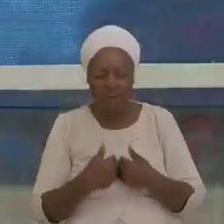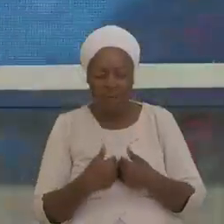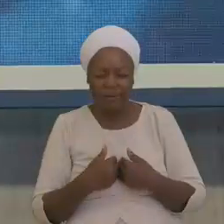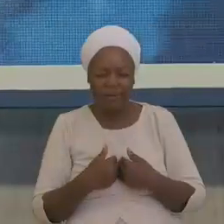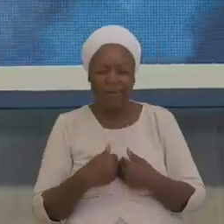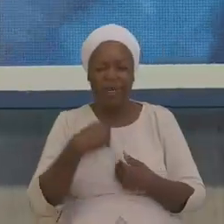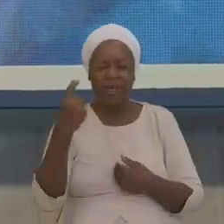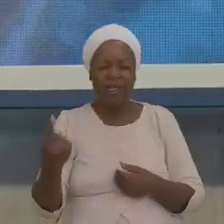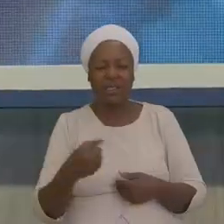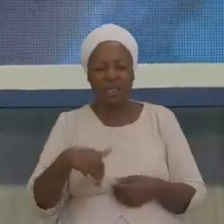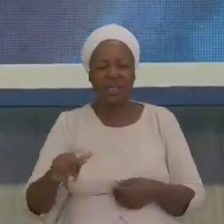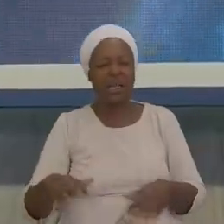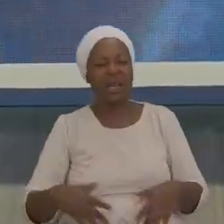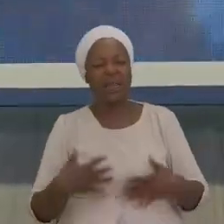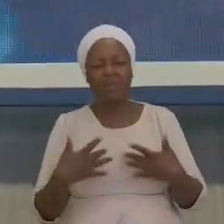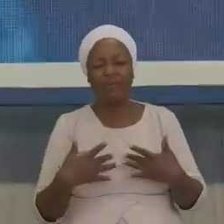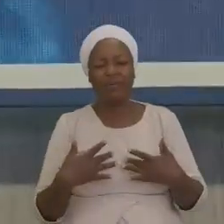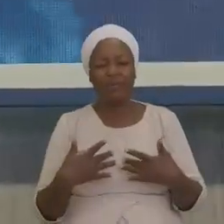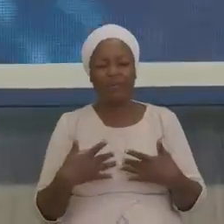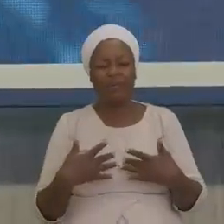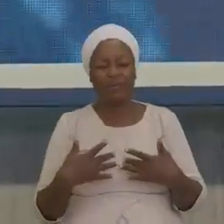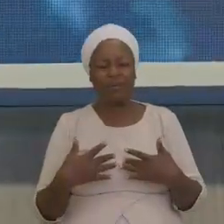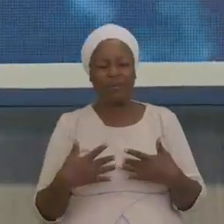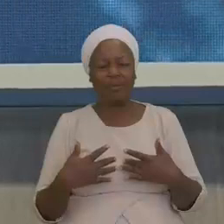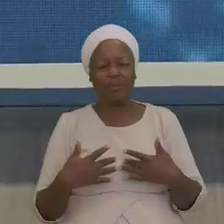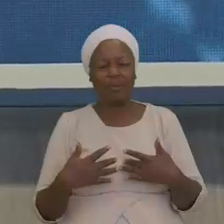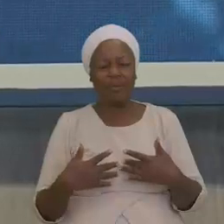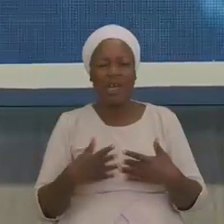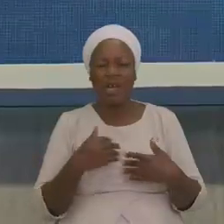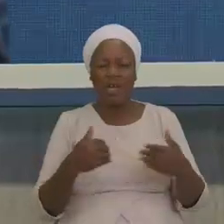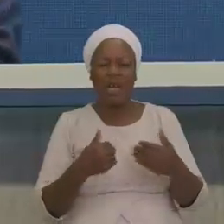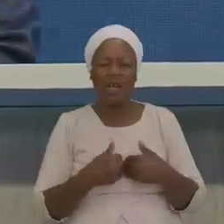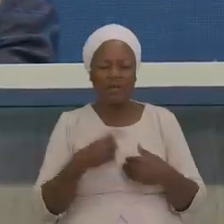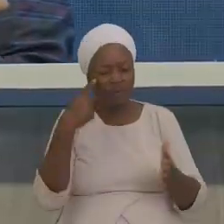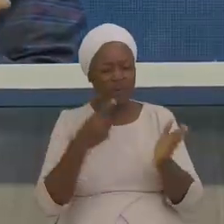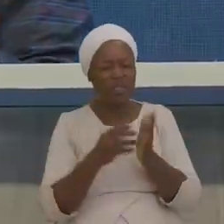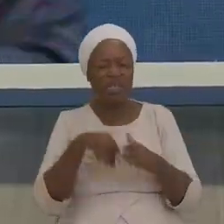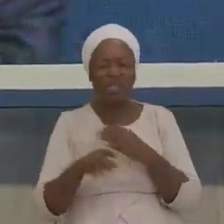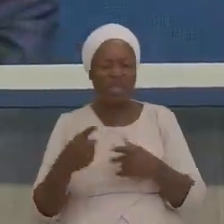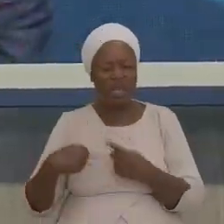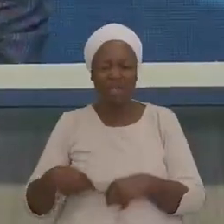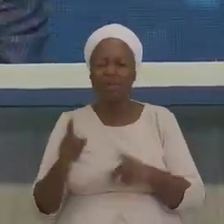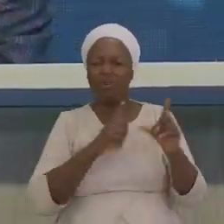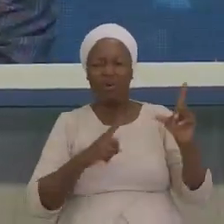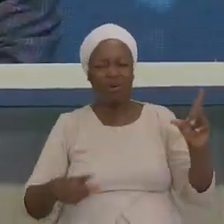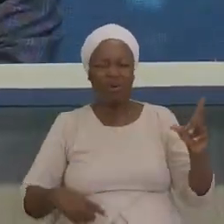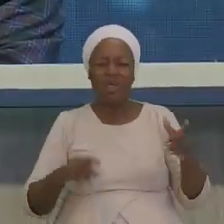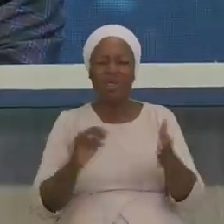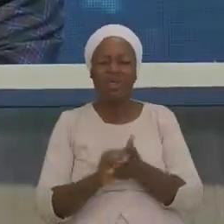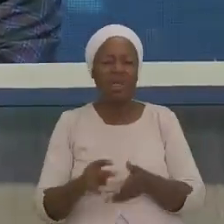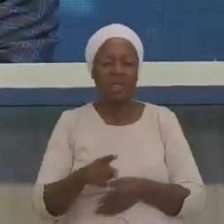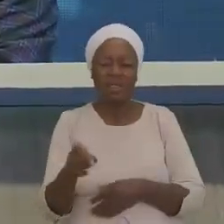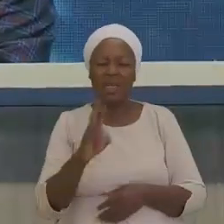eternal life. Bear witness in their hearts, Lord, that they are now in